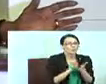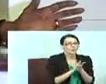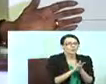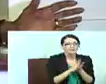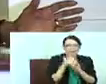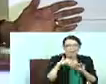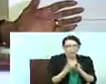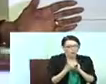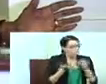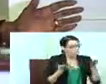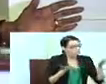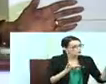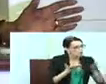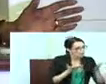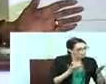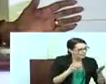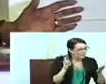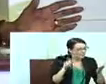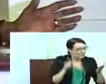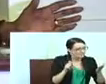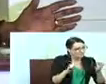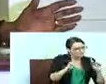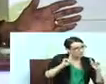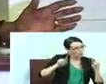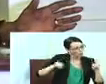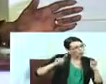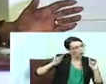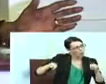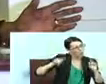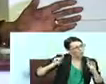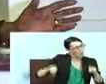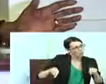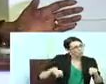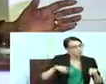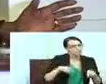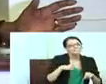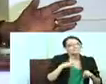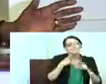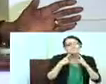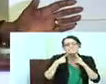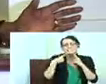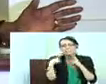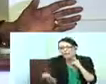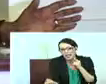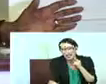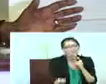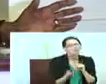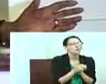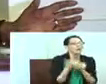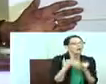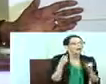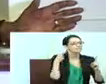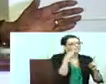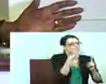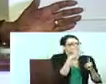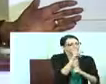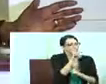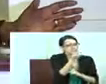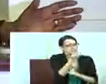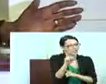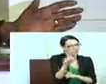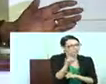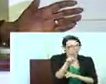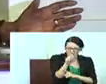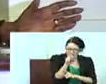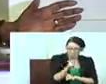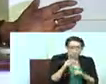my servant. You must go. You must tell. We have a mission. We got